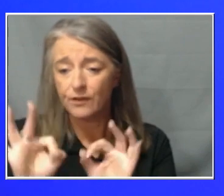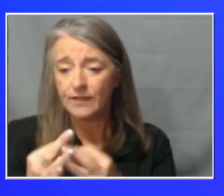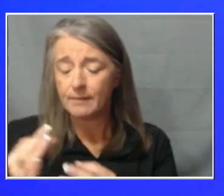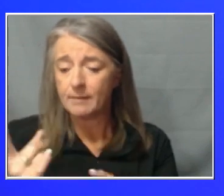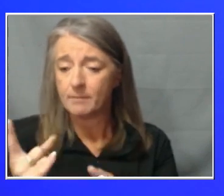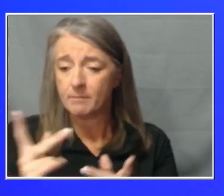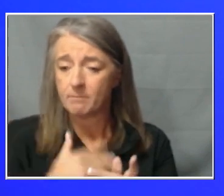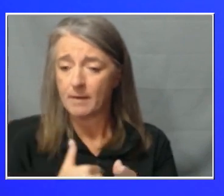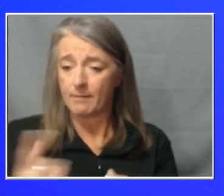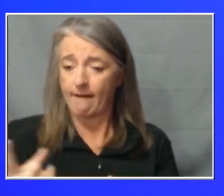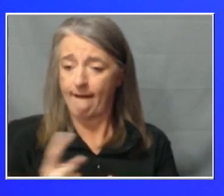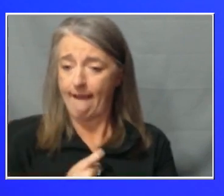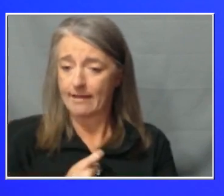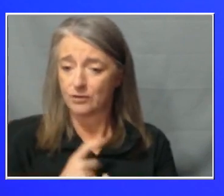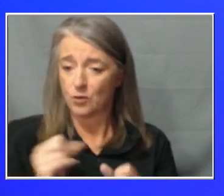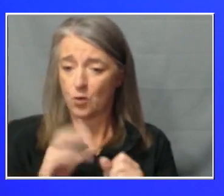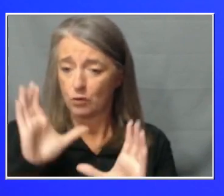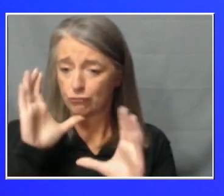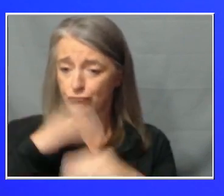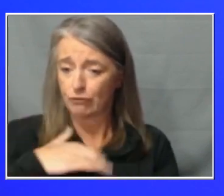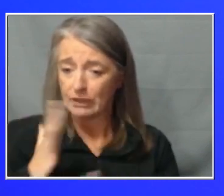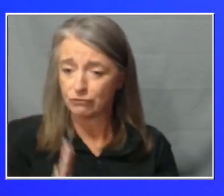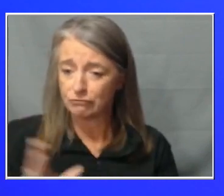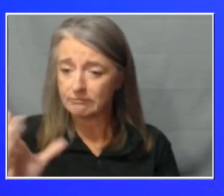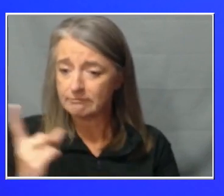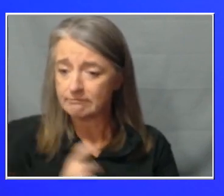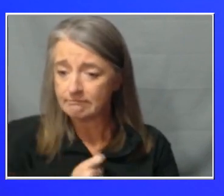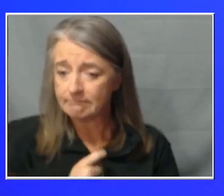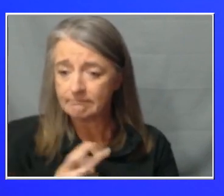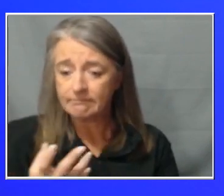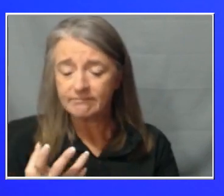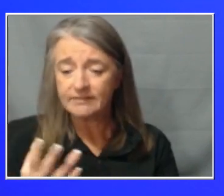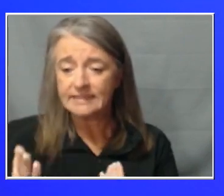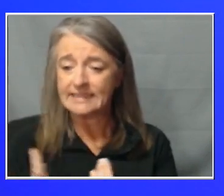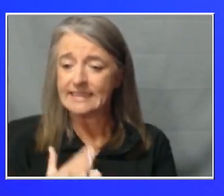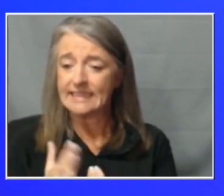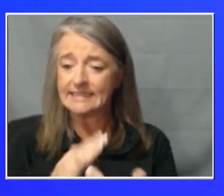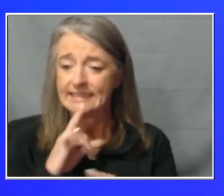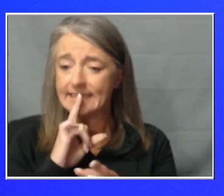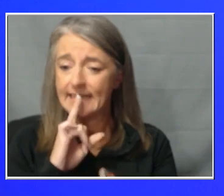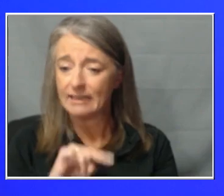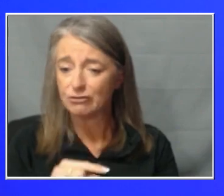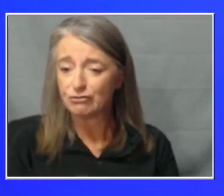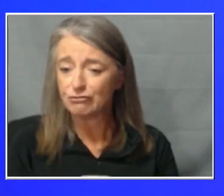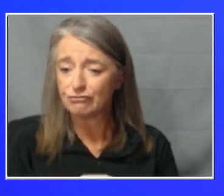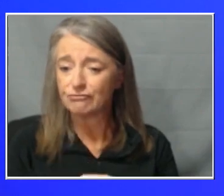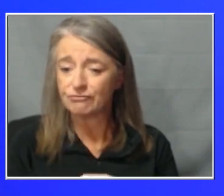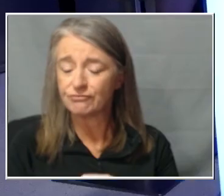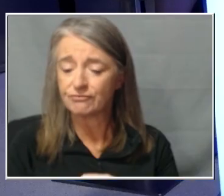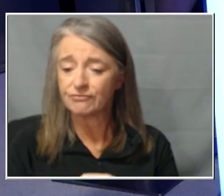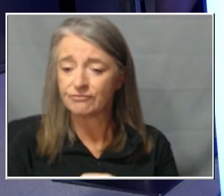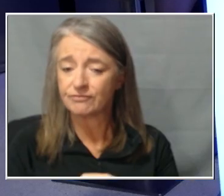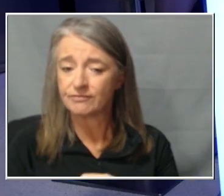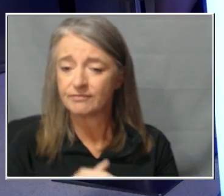one, or even a stranger came to you? And a lot of times it's an easy answer at that point. So as Jesse said, he